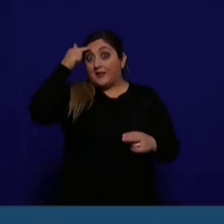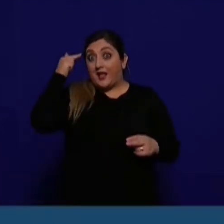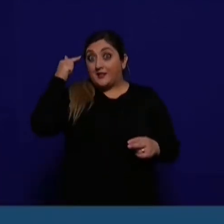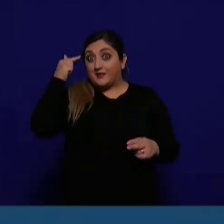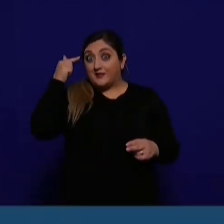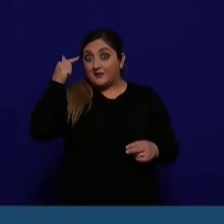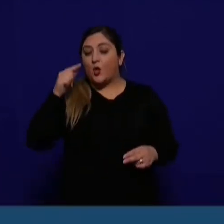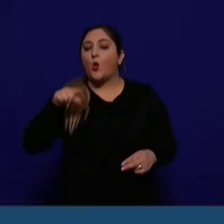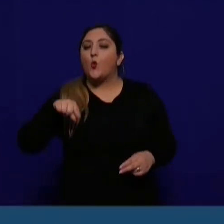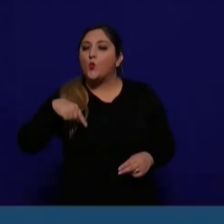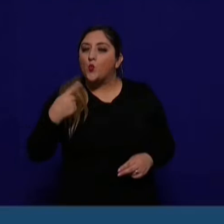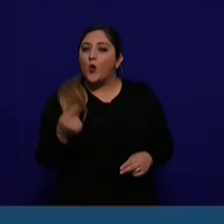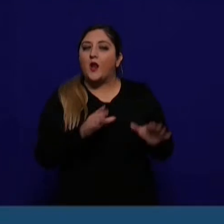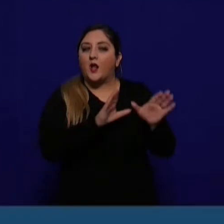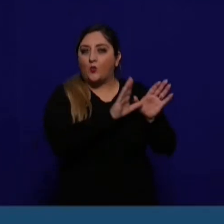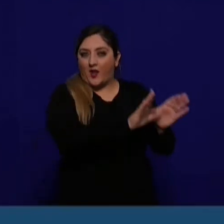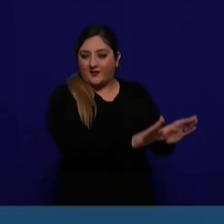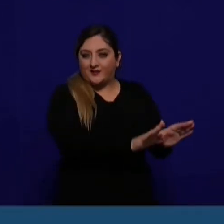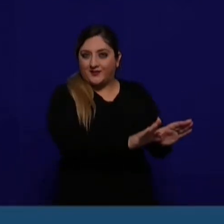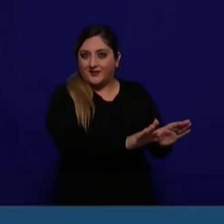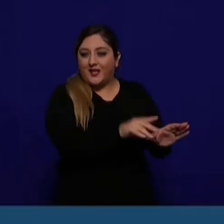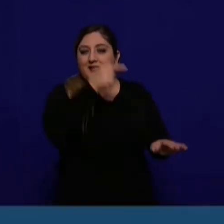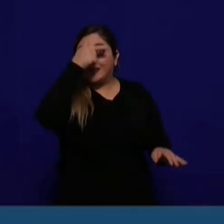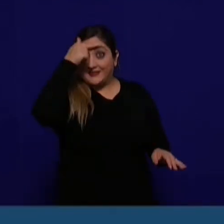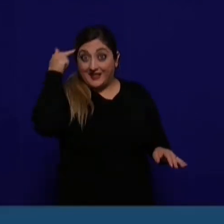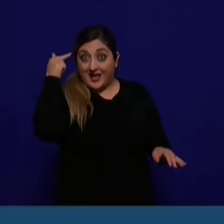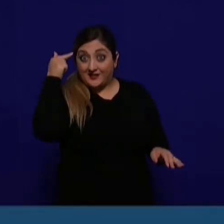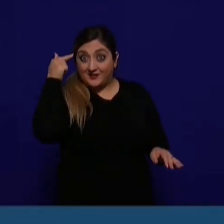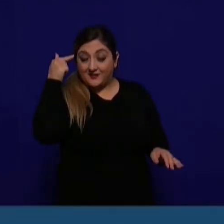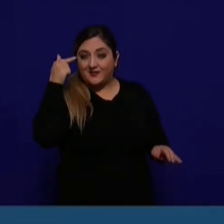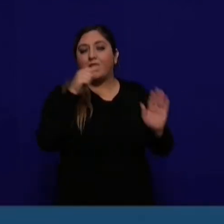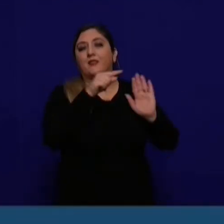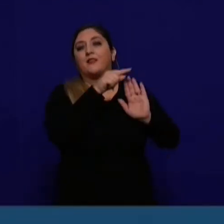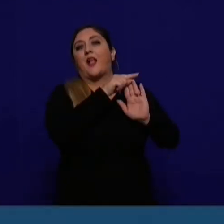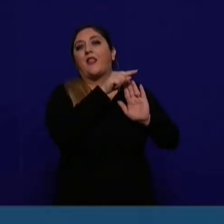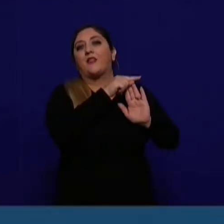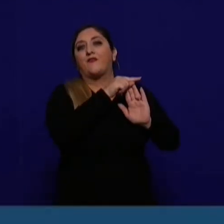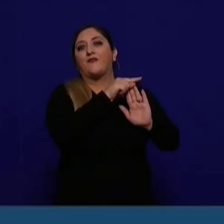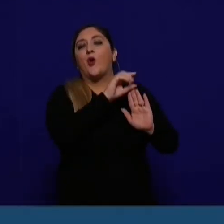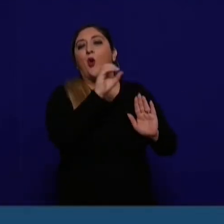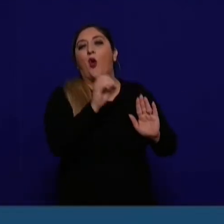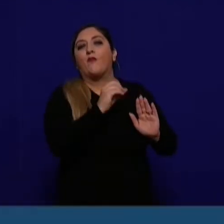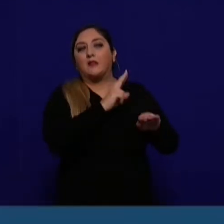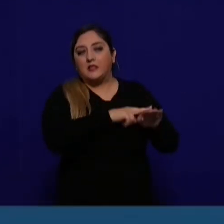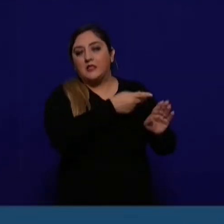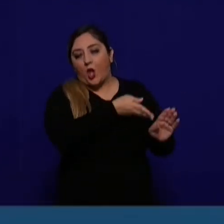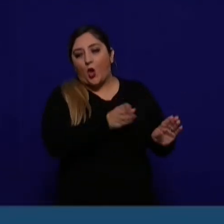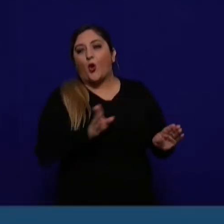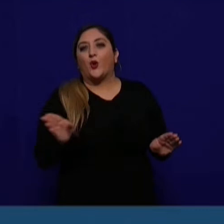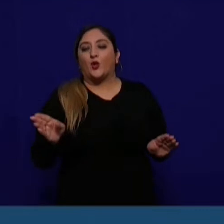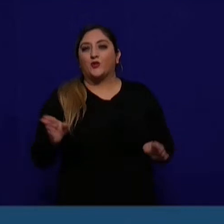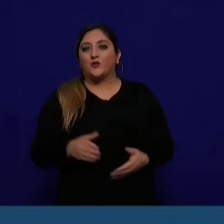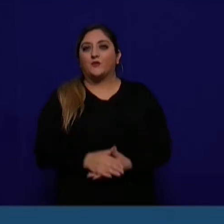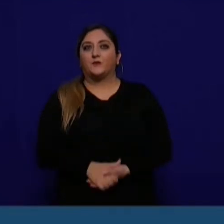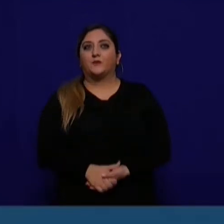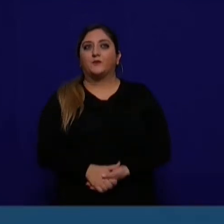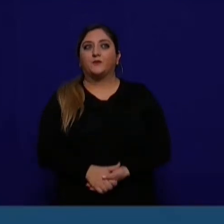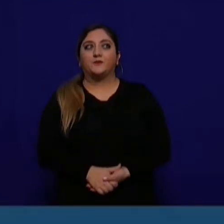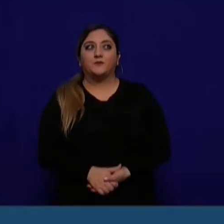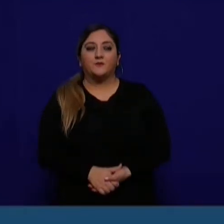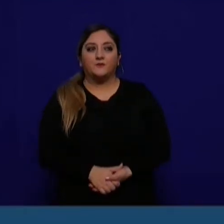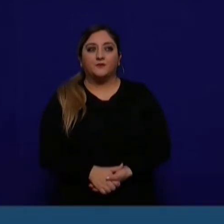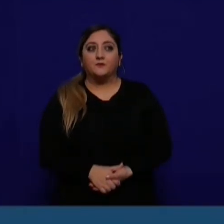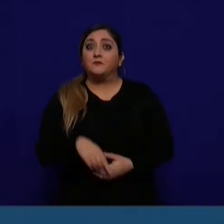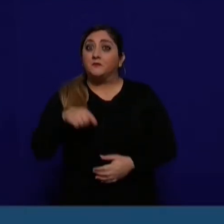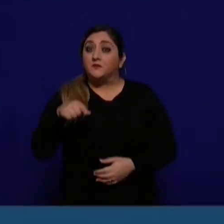5 tim li kienu qegħdin f'kwarantina u mbagħad la darba t-test joħroġ negattiv hemmhekk dawn ikun qegħdin jiġu release minn quarantine. Dan